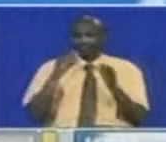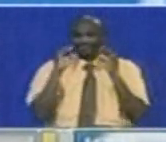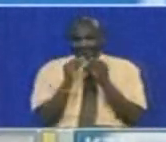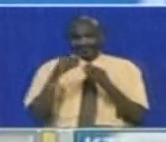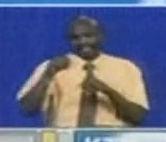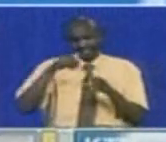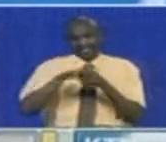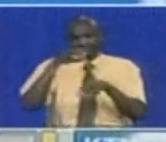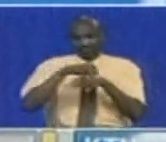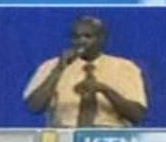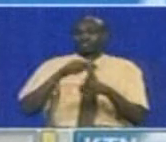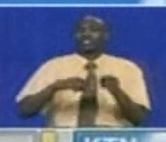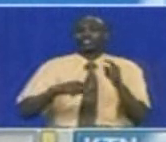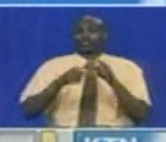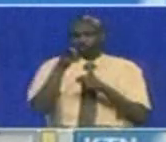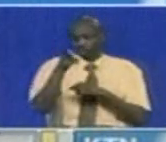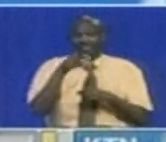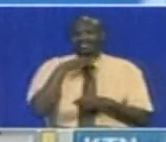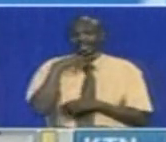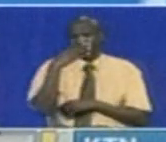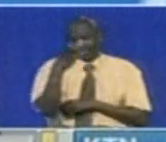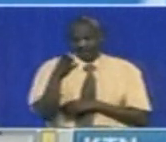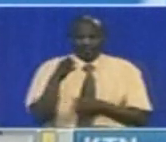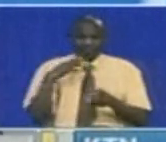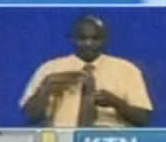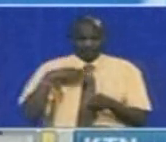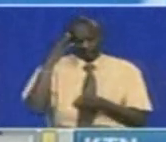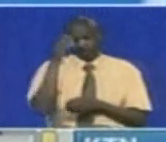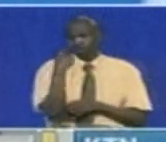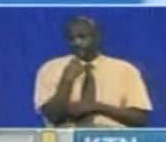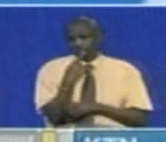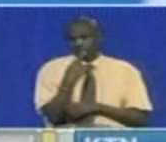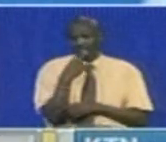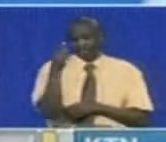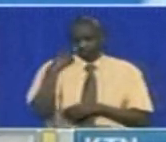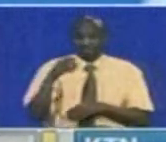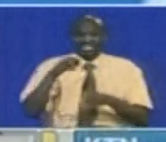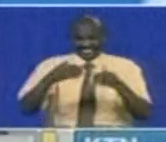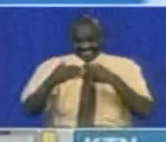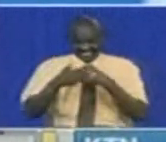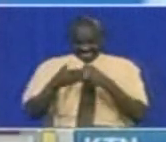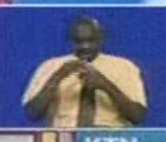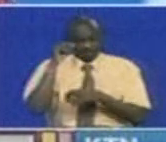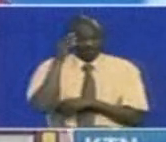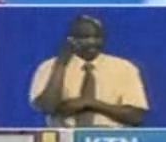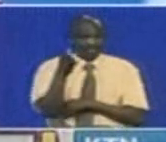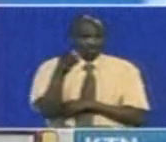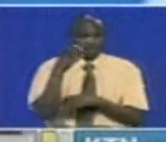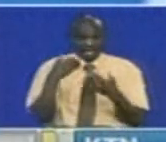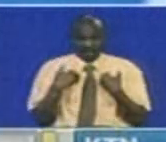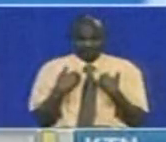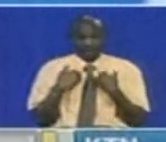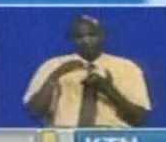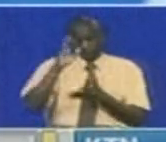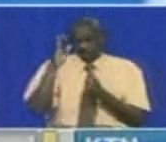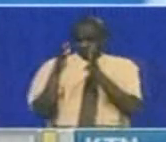tonight by unknown assailants. The attack occurred near the Shanzu Law Courts in Mombasa. And now we're joined, of course, for more